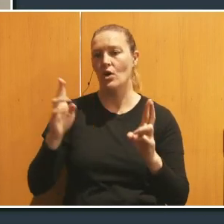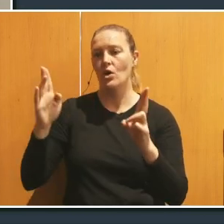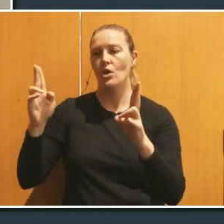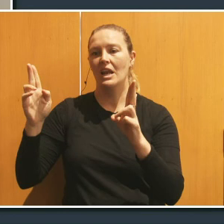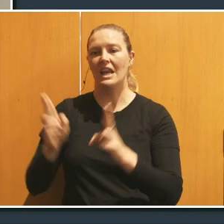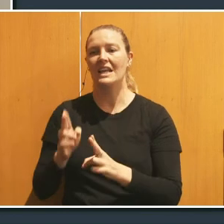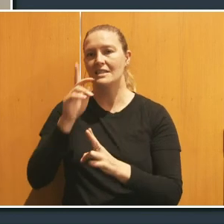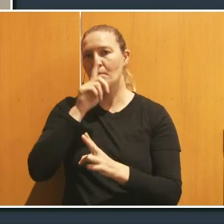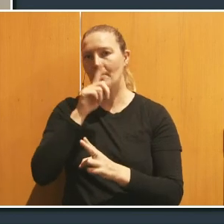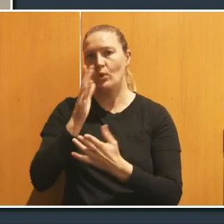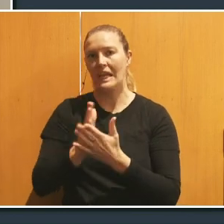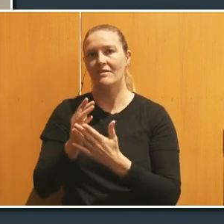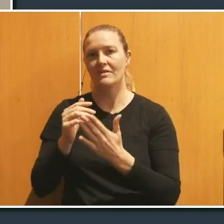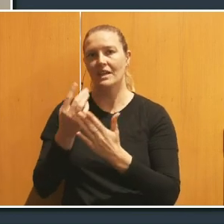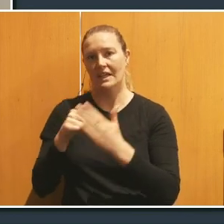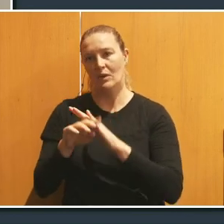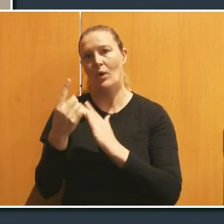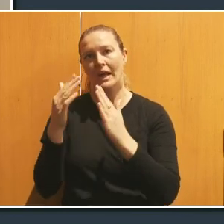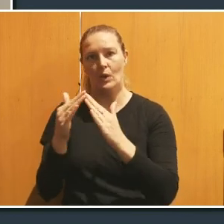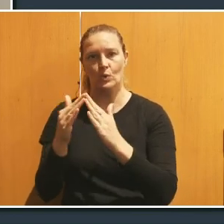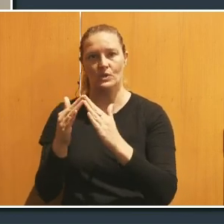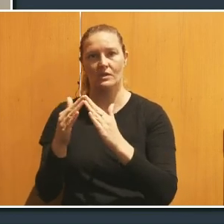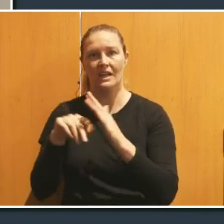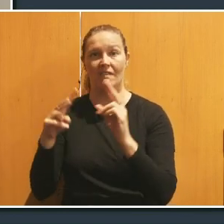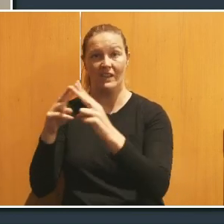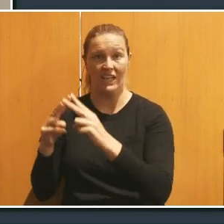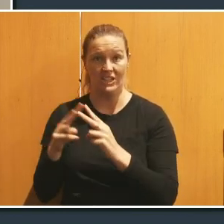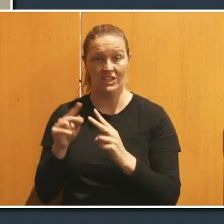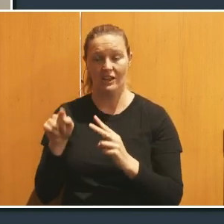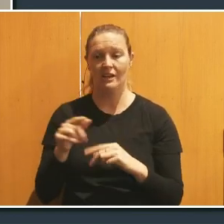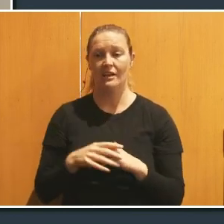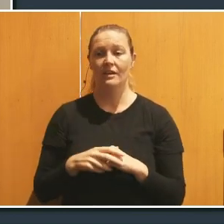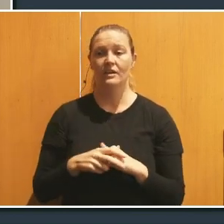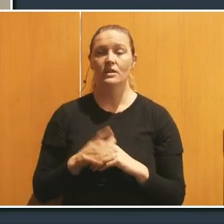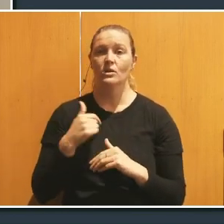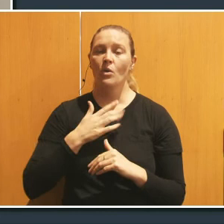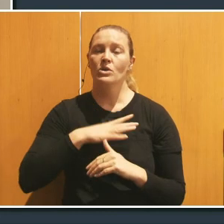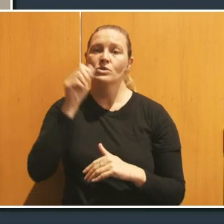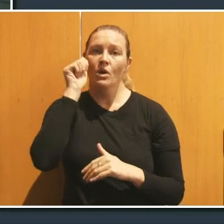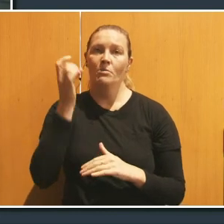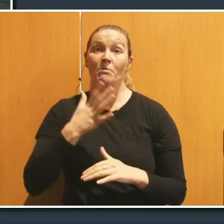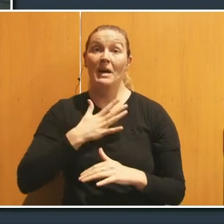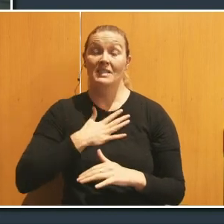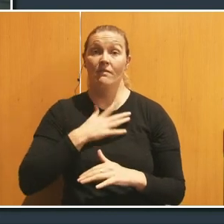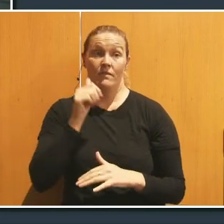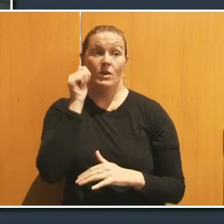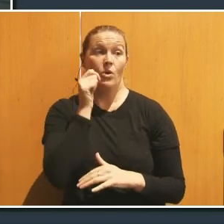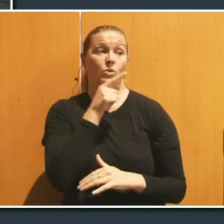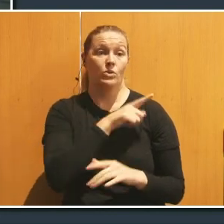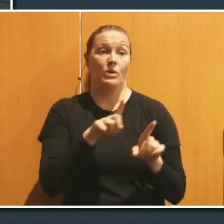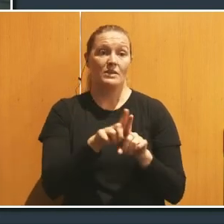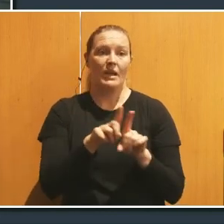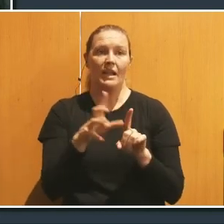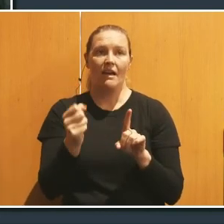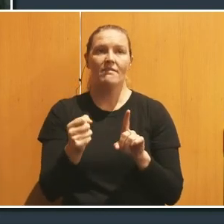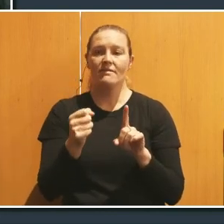occupancy arguments that you make throughout the submission. And I wonder if you could just comment for me. I'm obviously aware that you would also have a